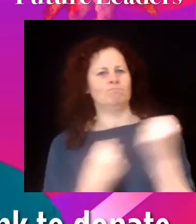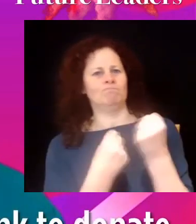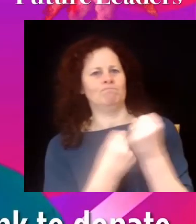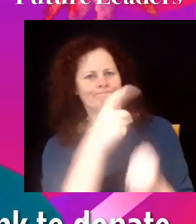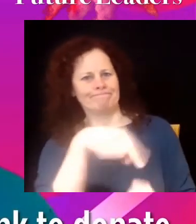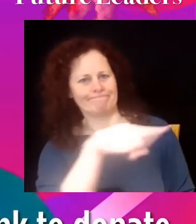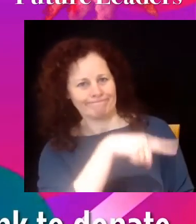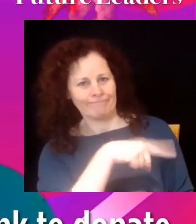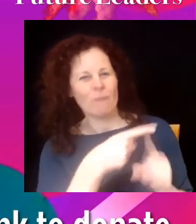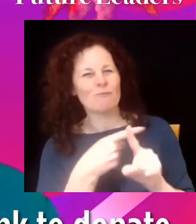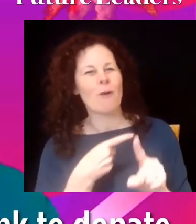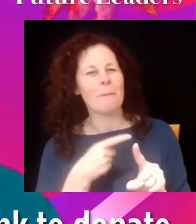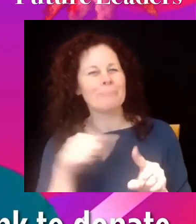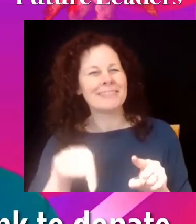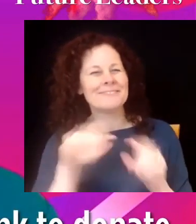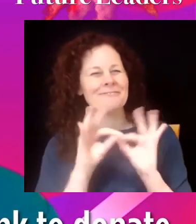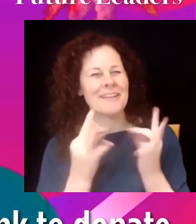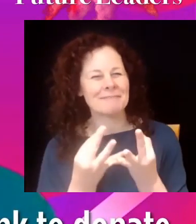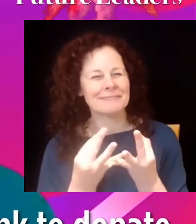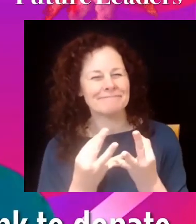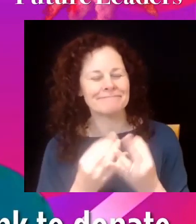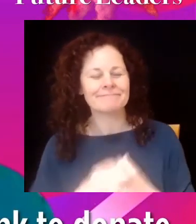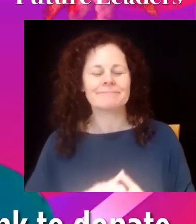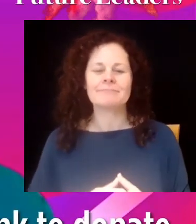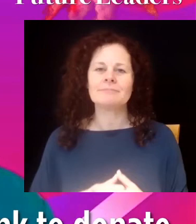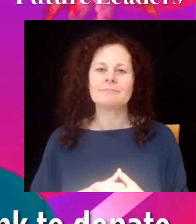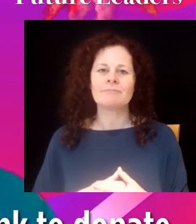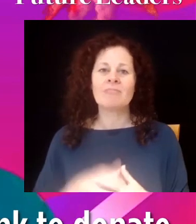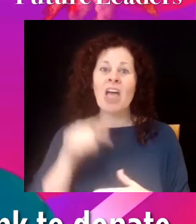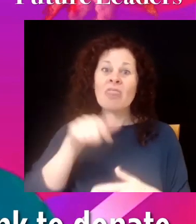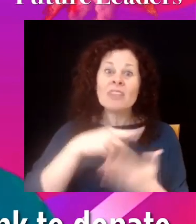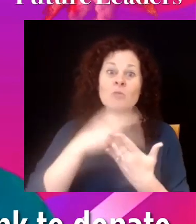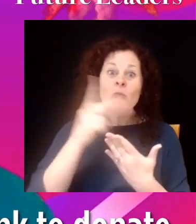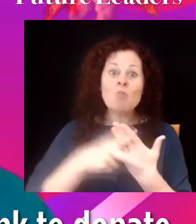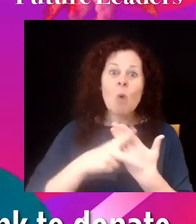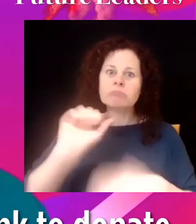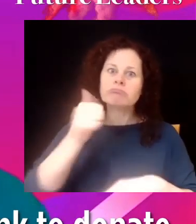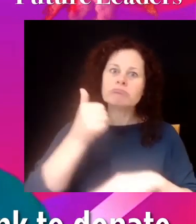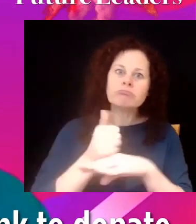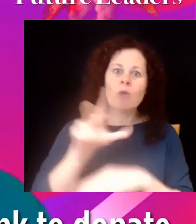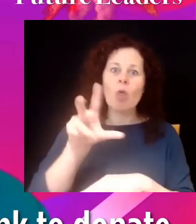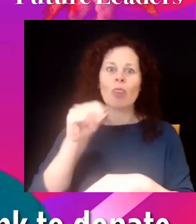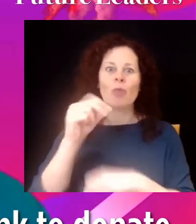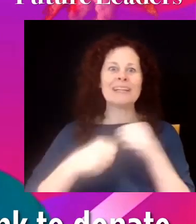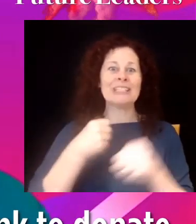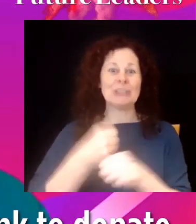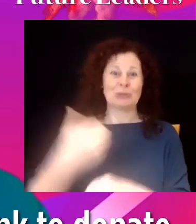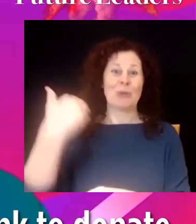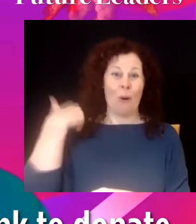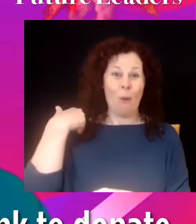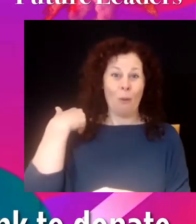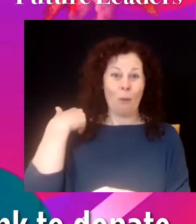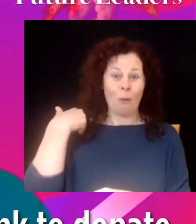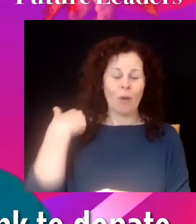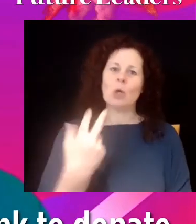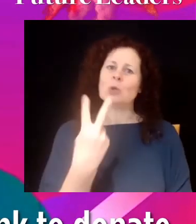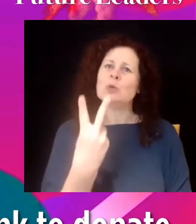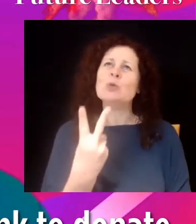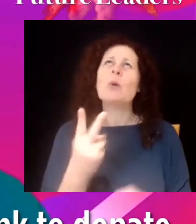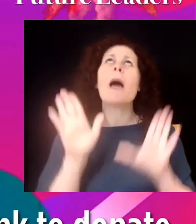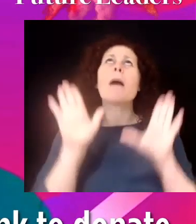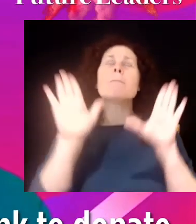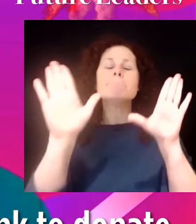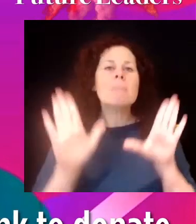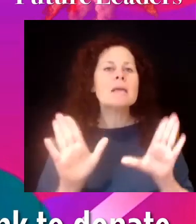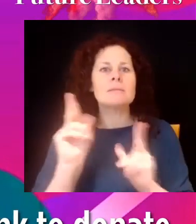family. Who would have thought this program started 30 years ago, by two amazing visionary